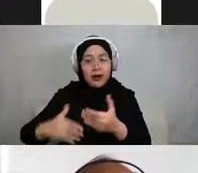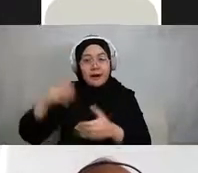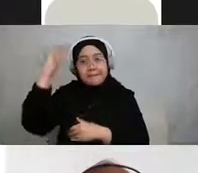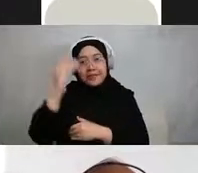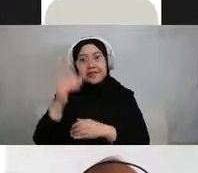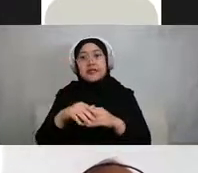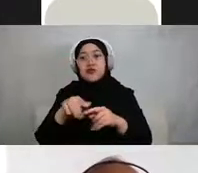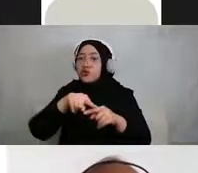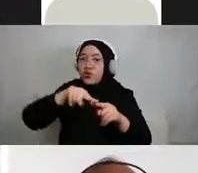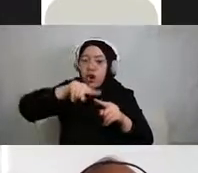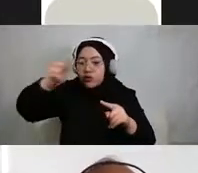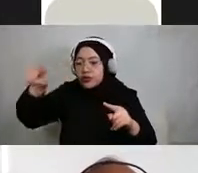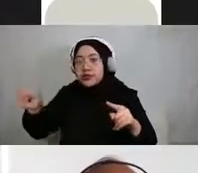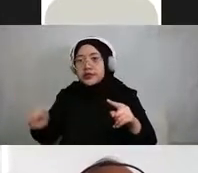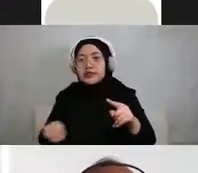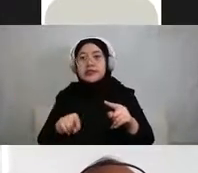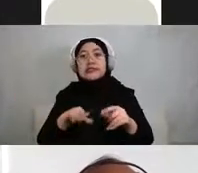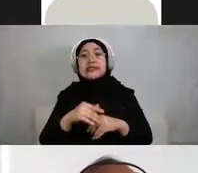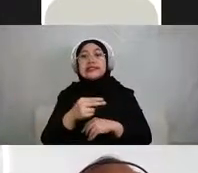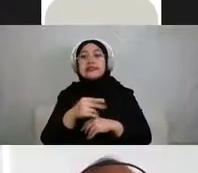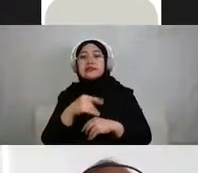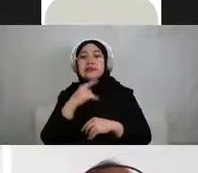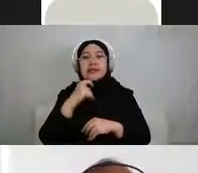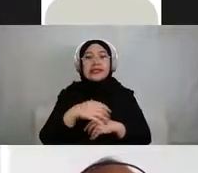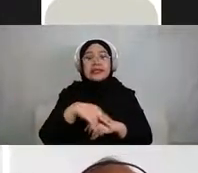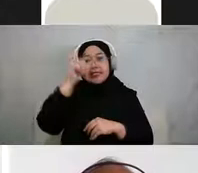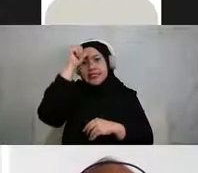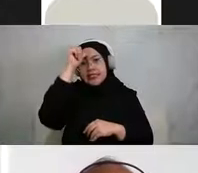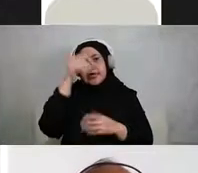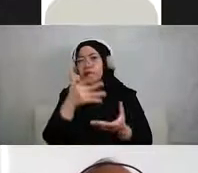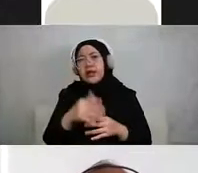is ranges for about 16 hours. So